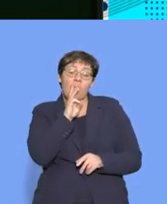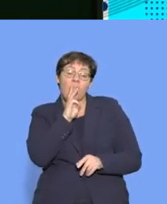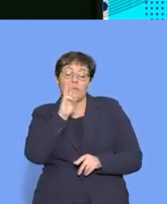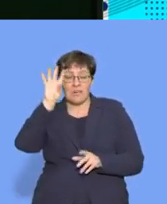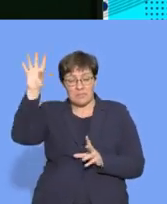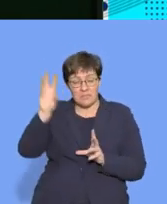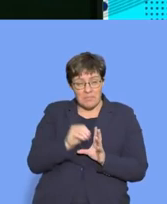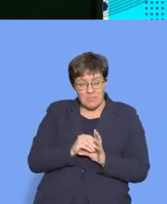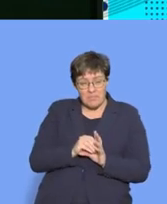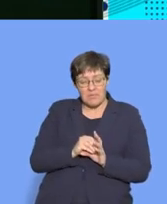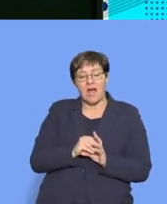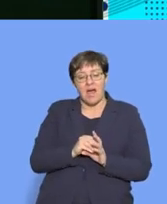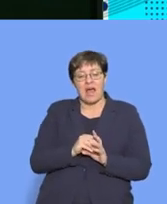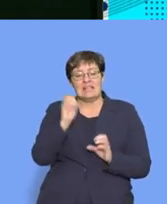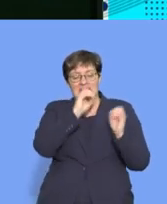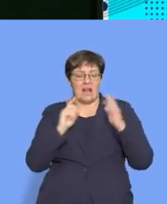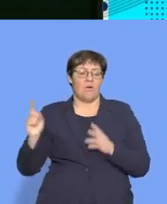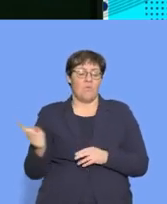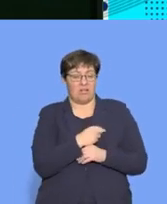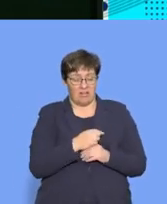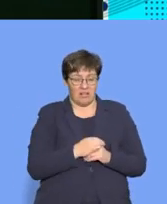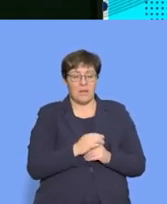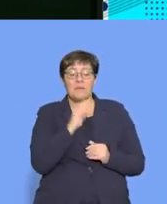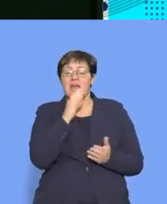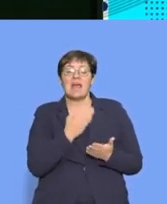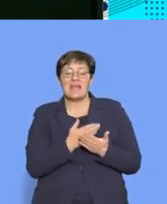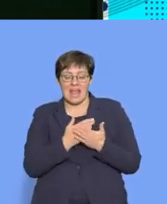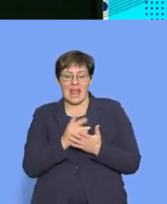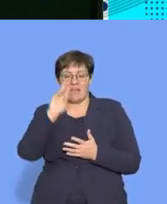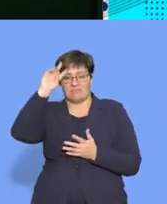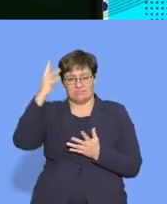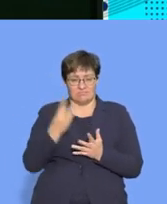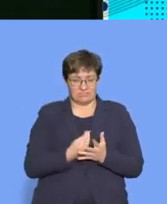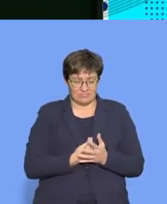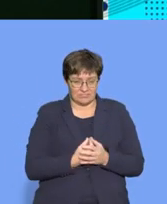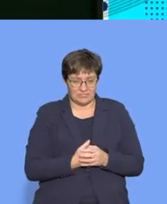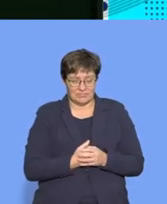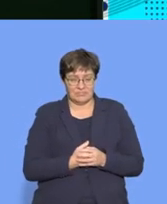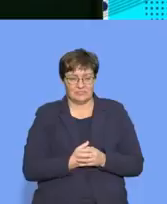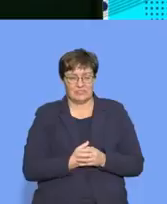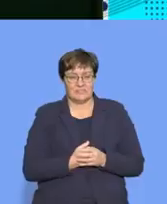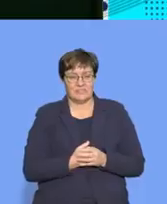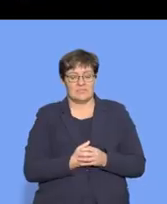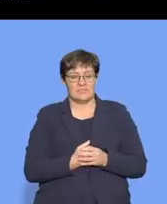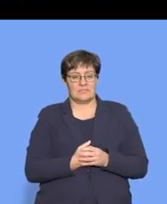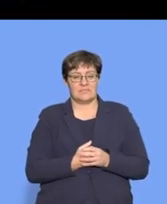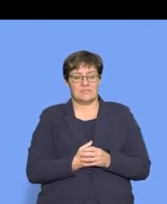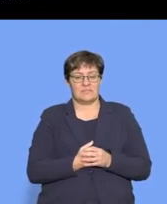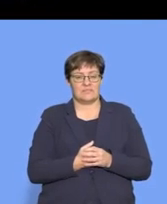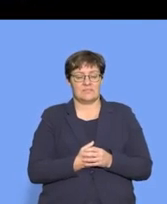water to all the cells of the leaf so that they can photosynthesize.